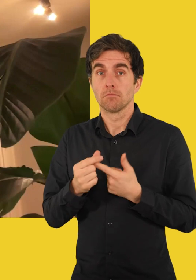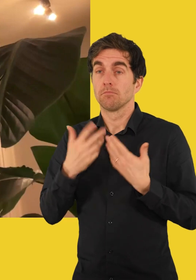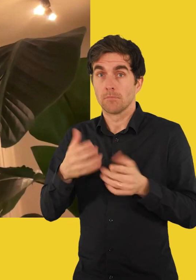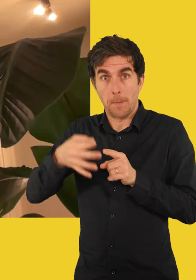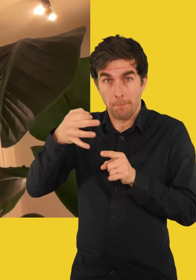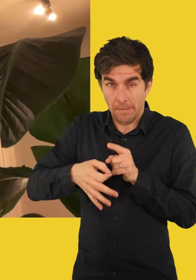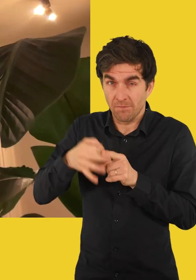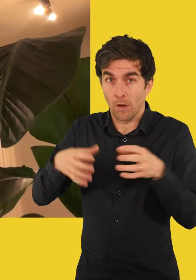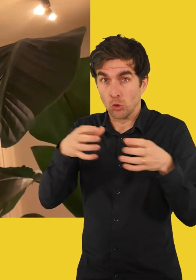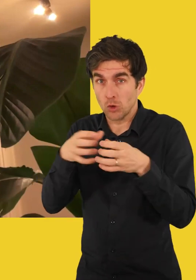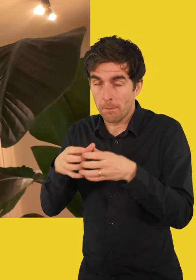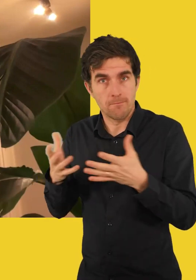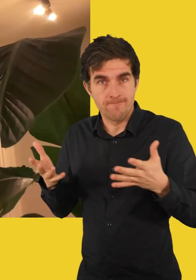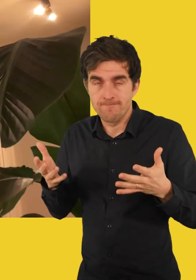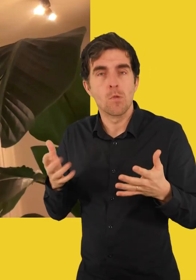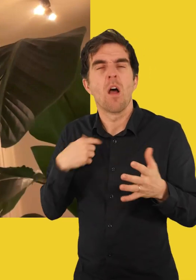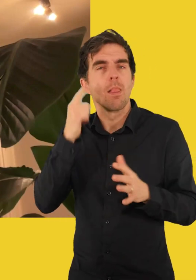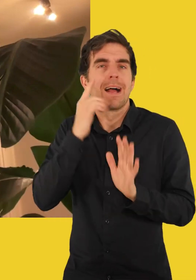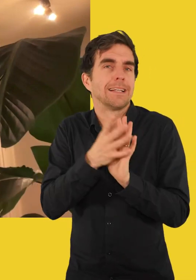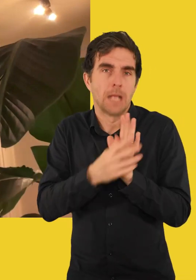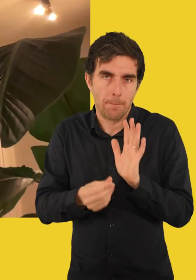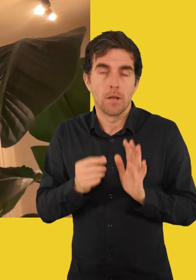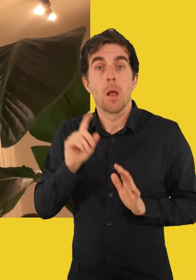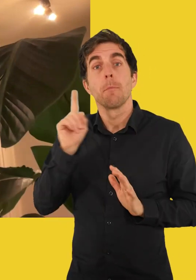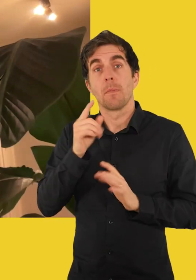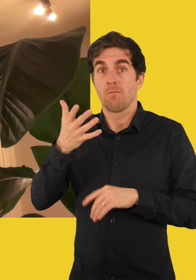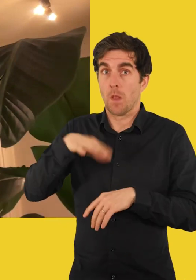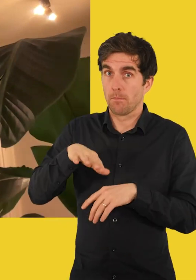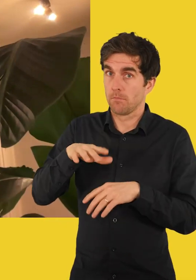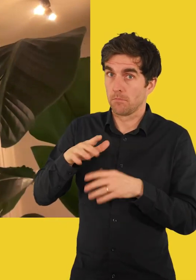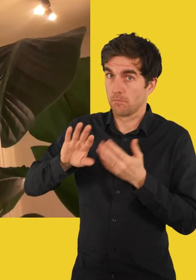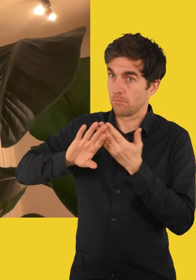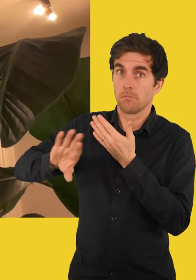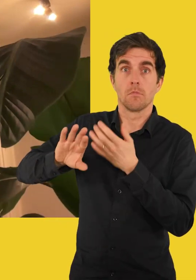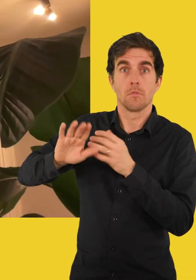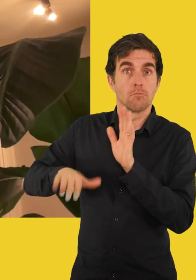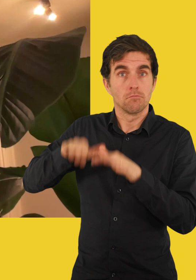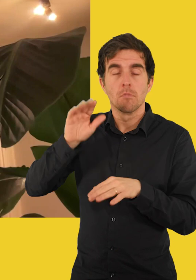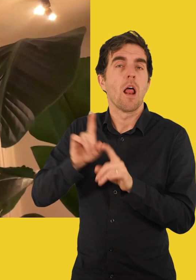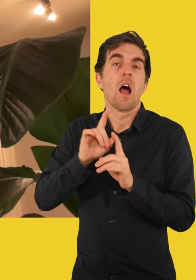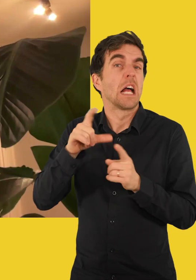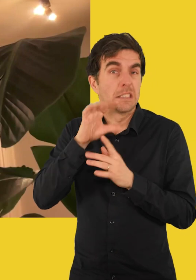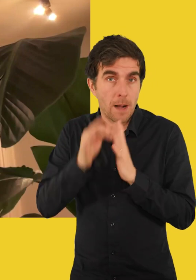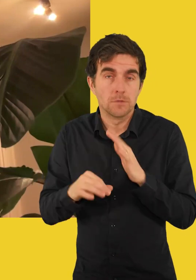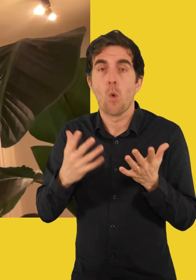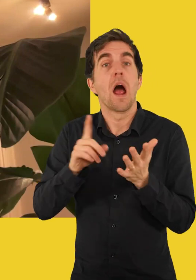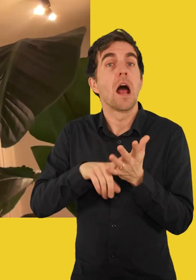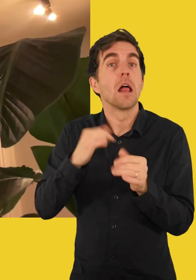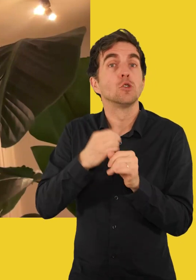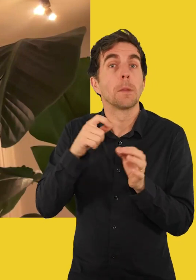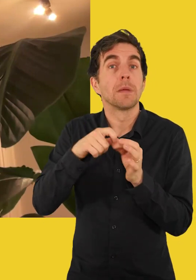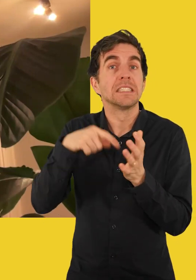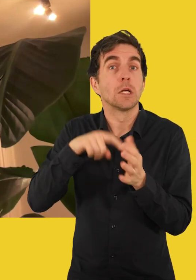comes to specific groups. And then I'm thinking, for example, of people with a migration background, disabled people, LGBTQI